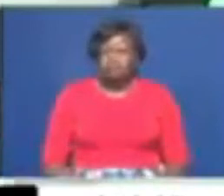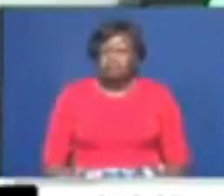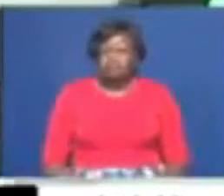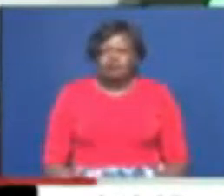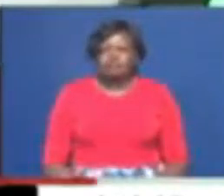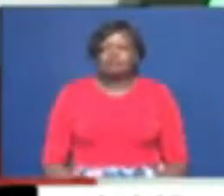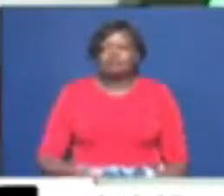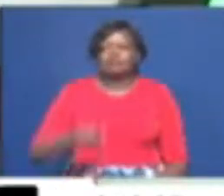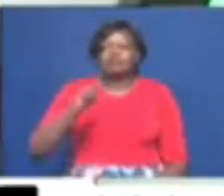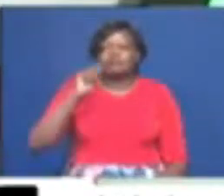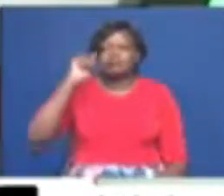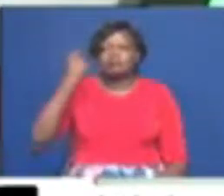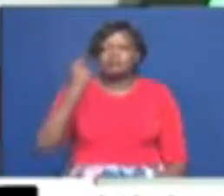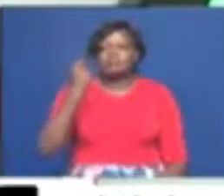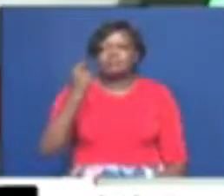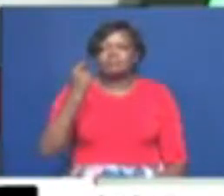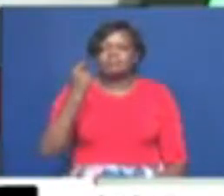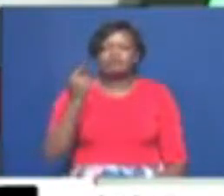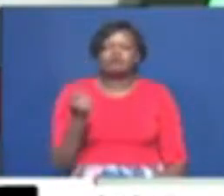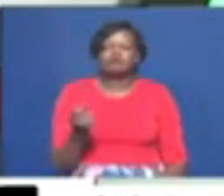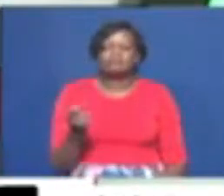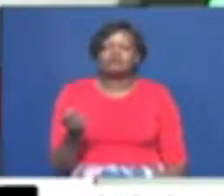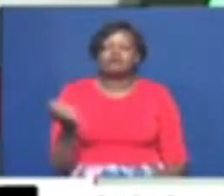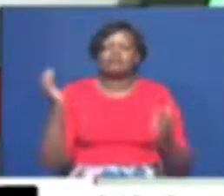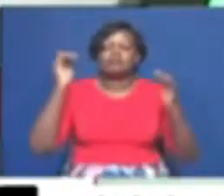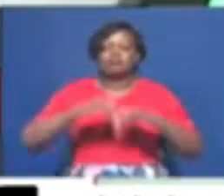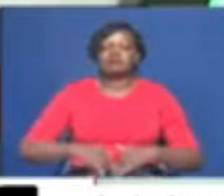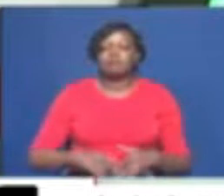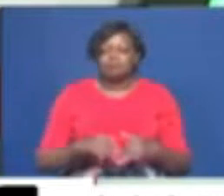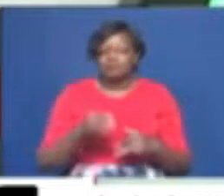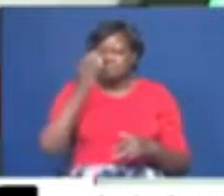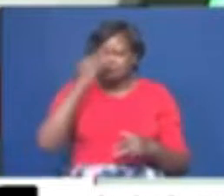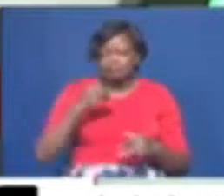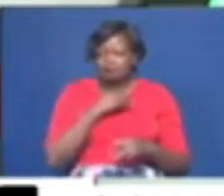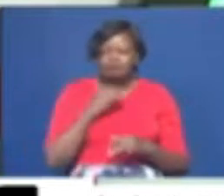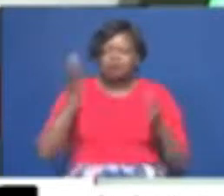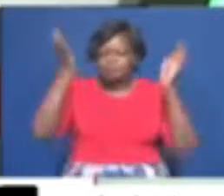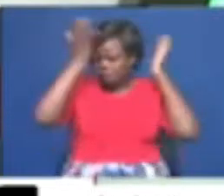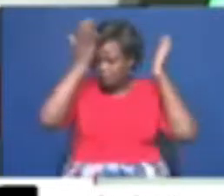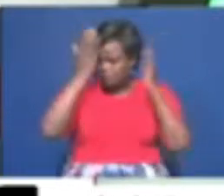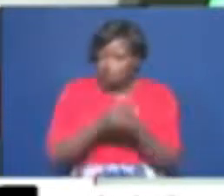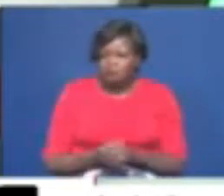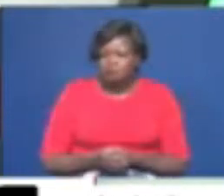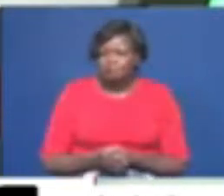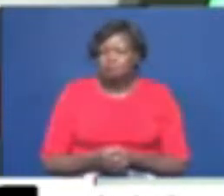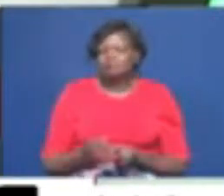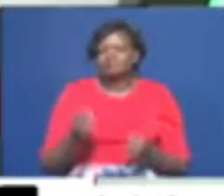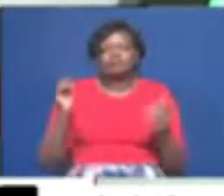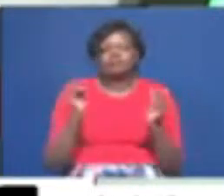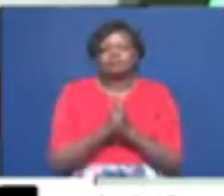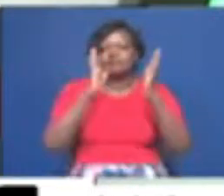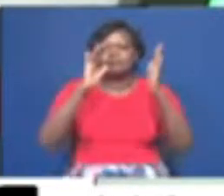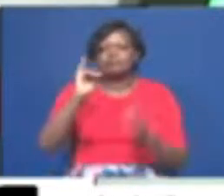The Kenya Conference of Catholic Bishops Chairman Archbishop Martin Kivuva has lauded the move by the Independent